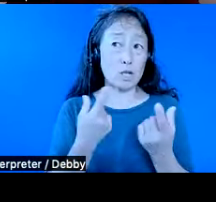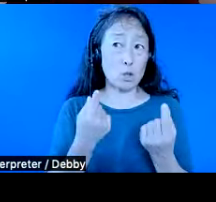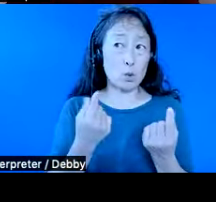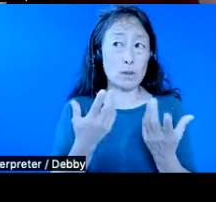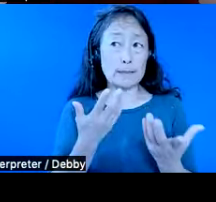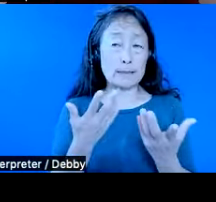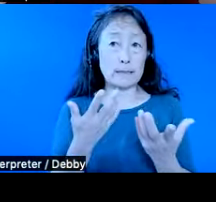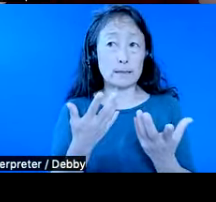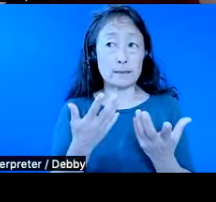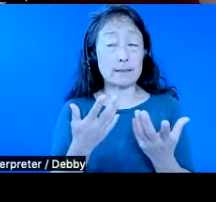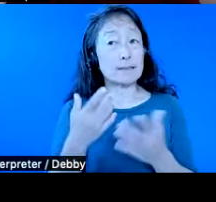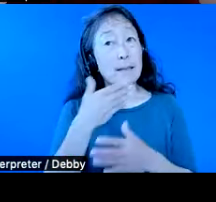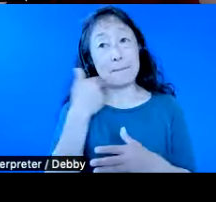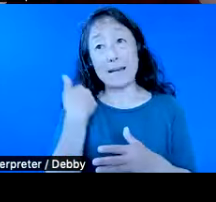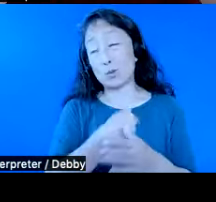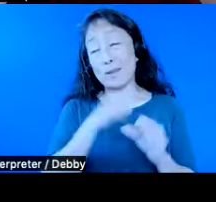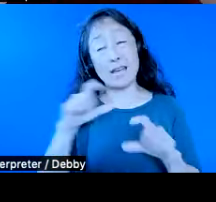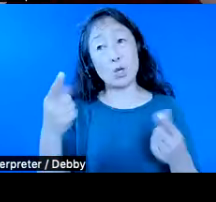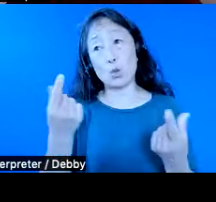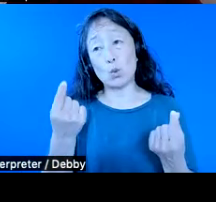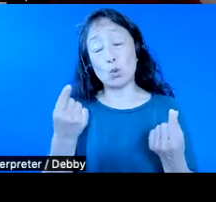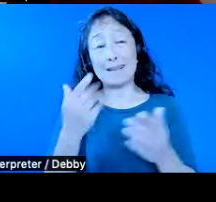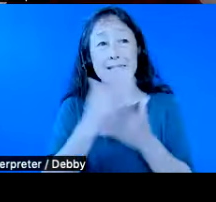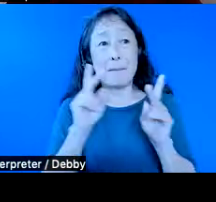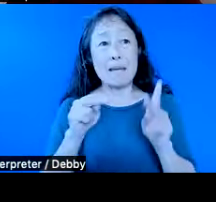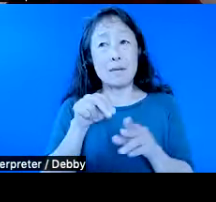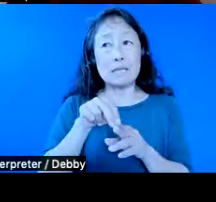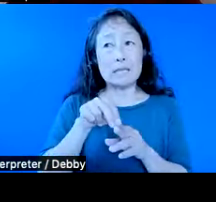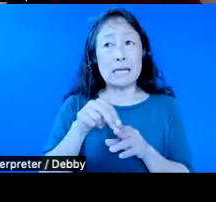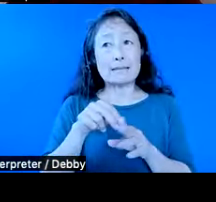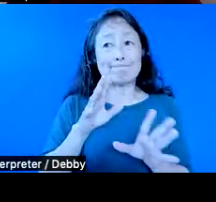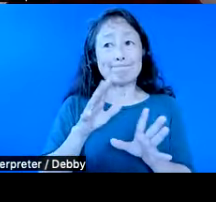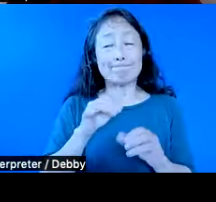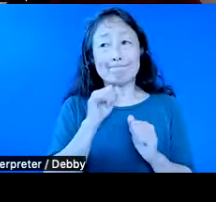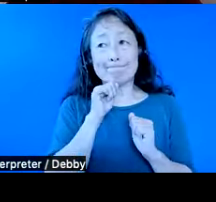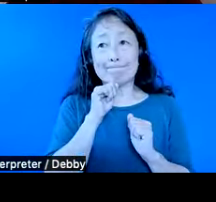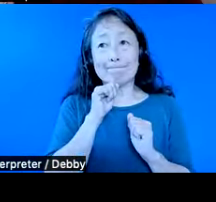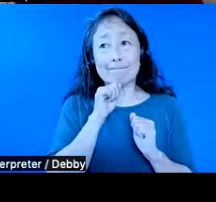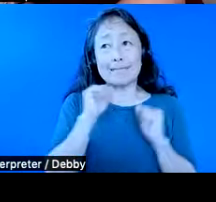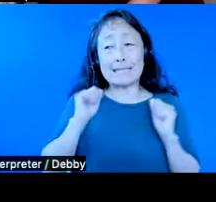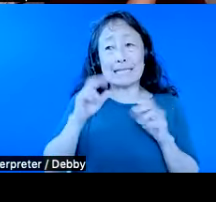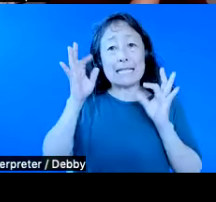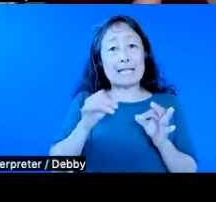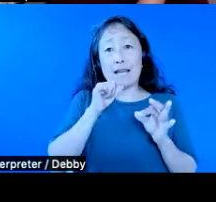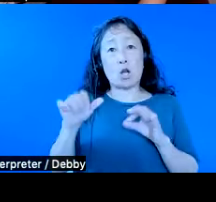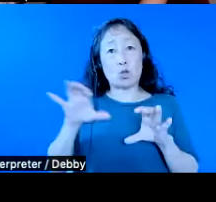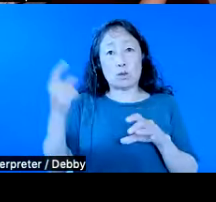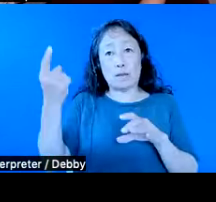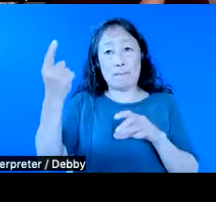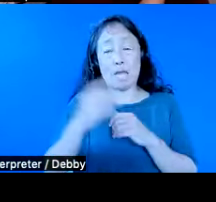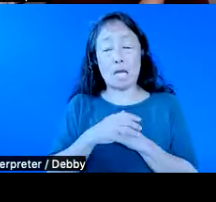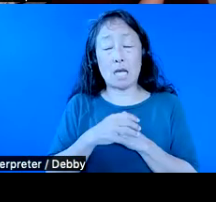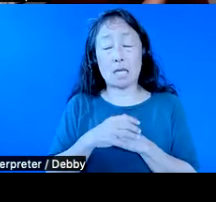then the opportunity passes, and hopefully it'll be presented again with somebody else. Beverly is talking